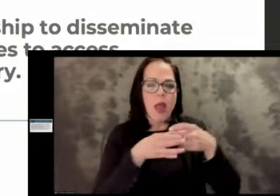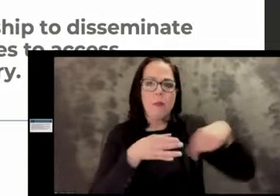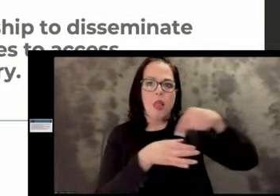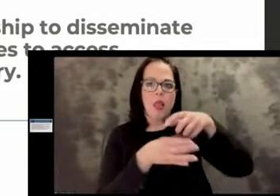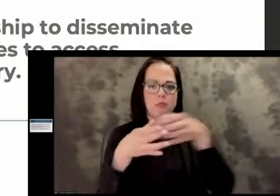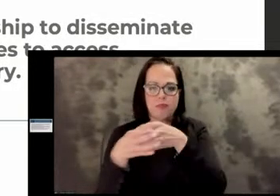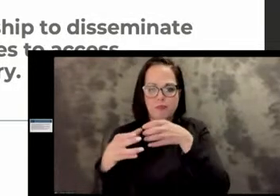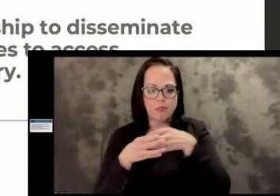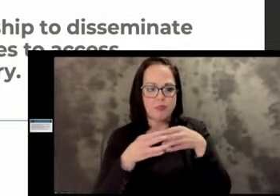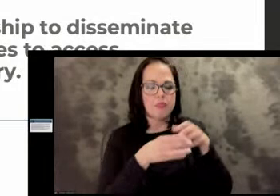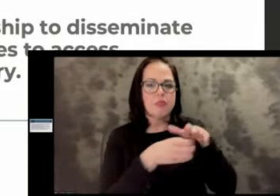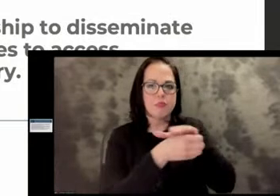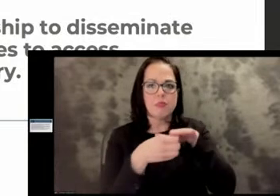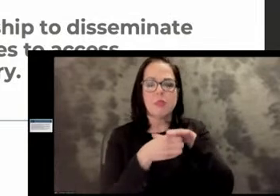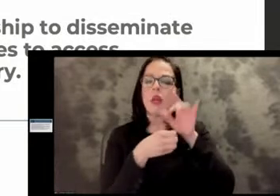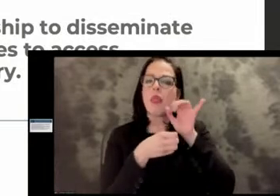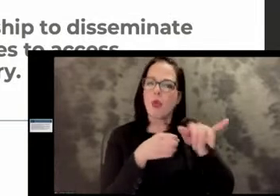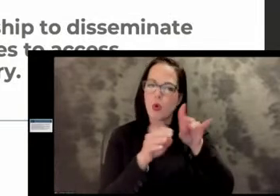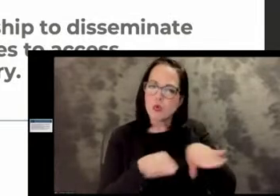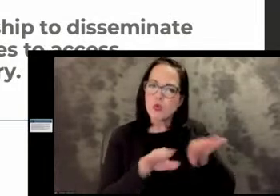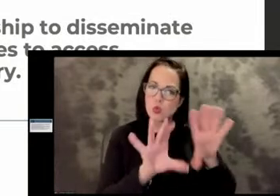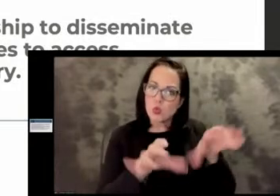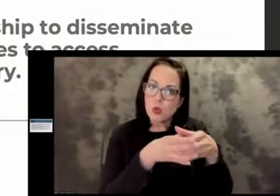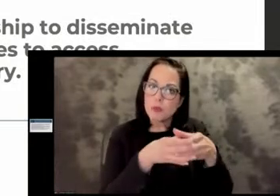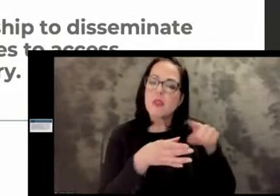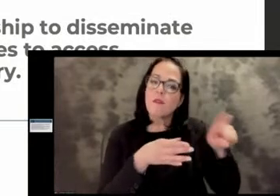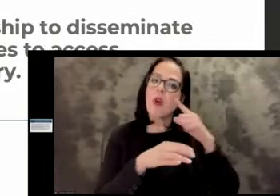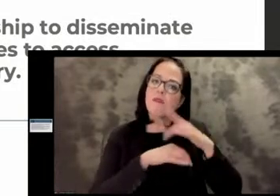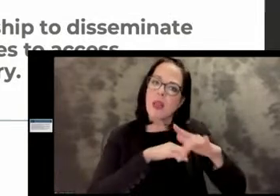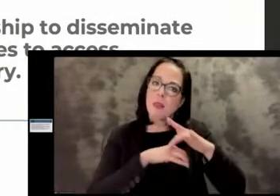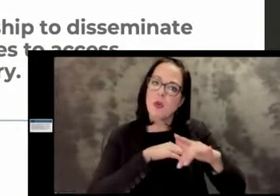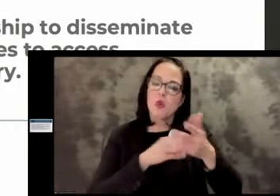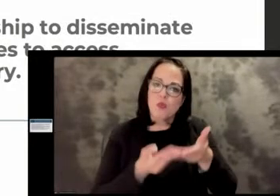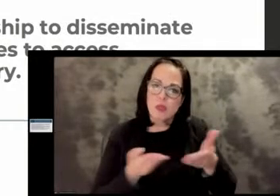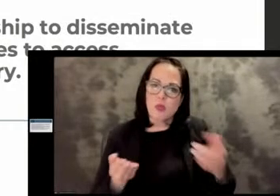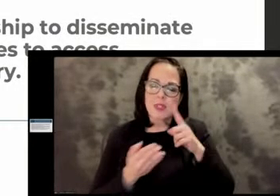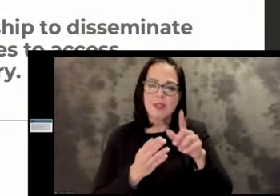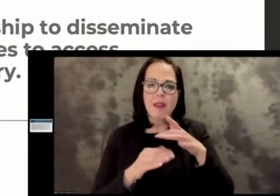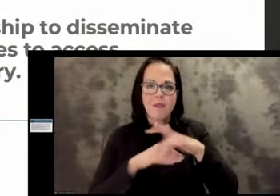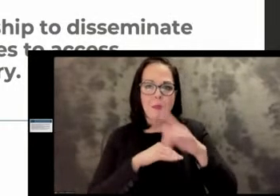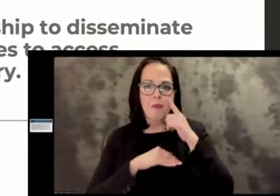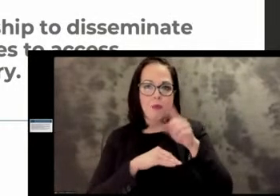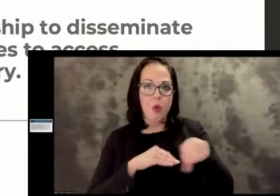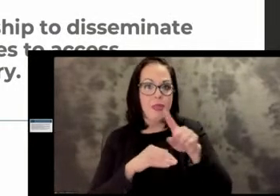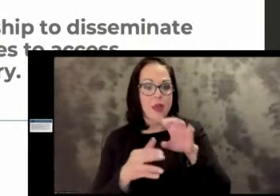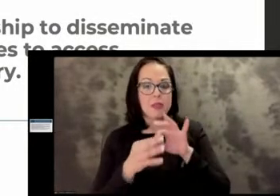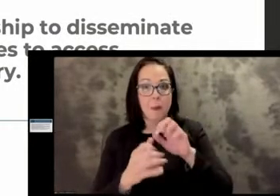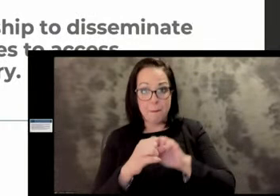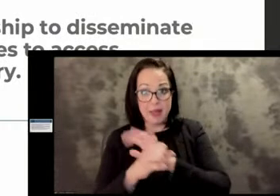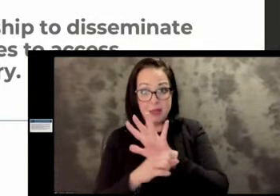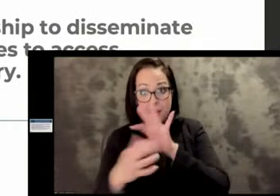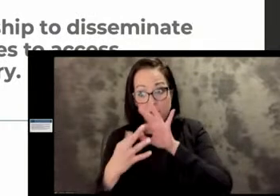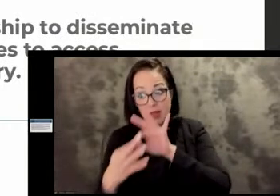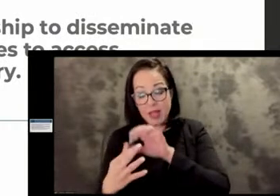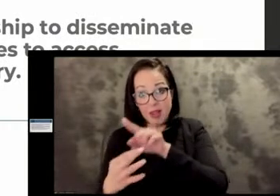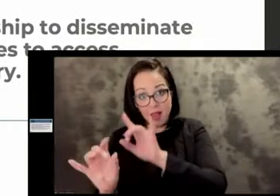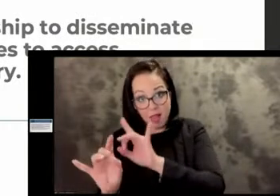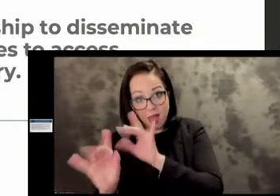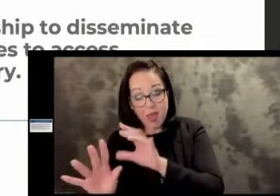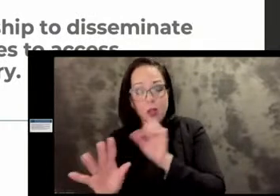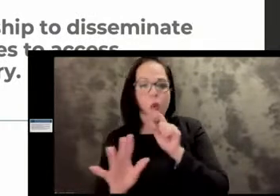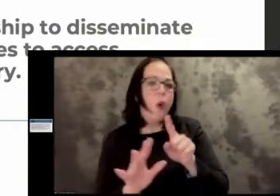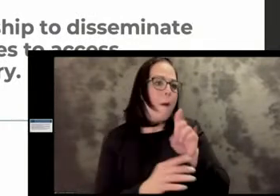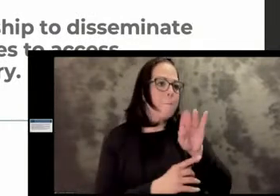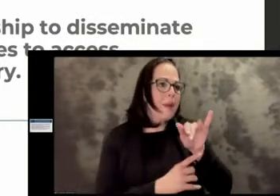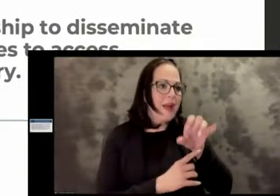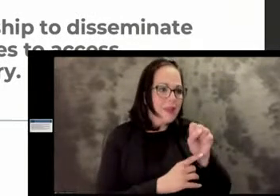the public about available resources related to specific pandemic-related hate or bias-related incidents,